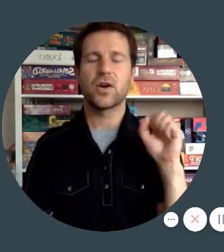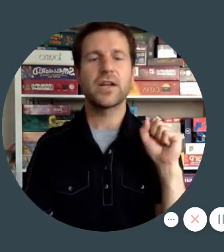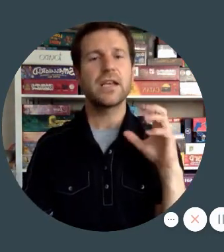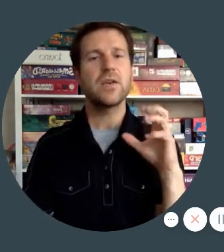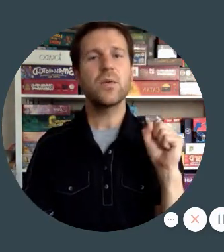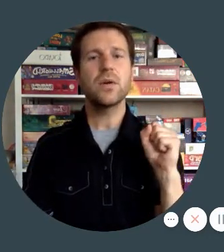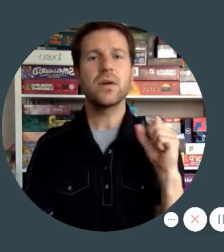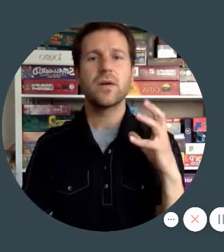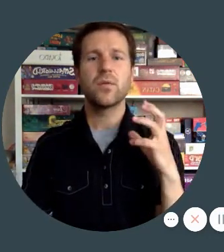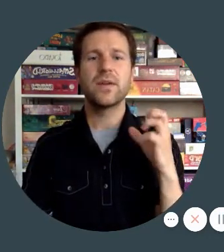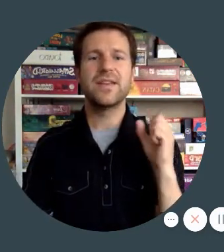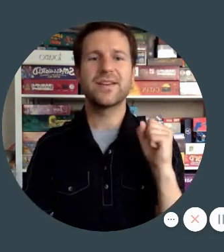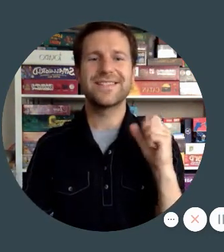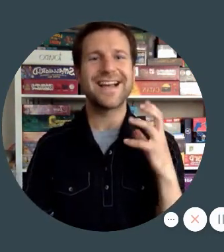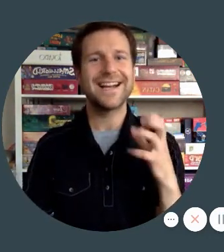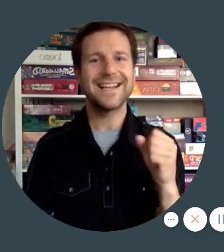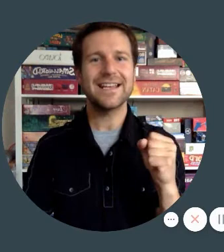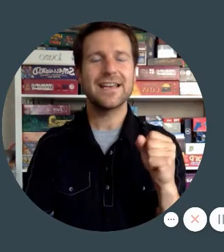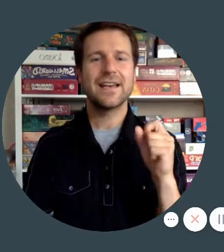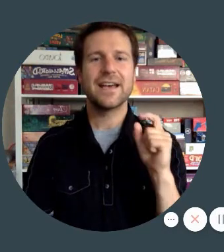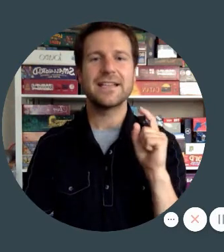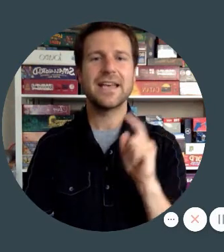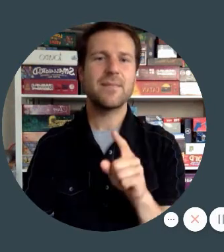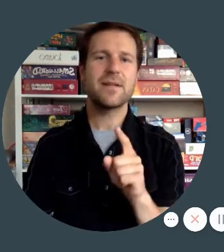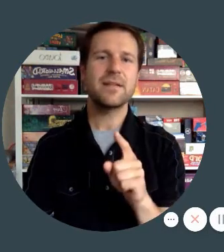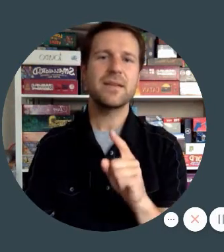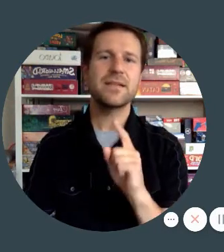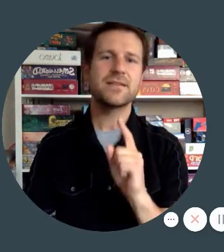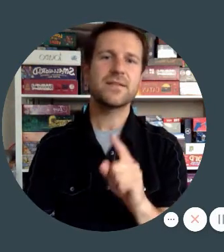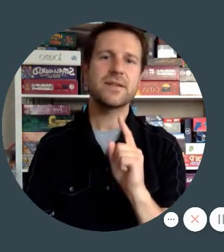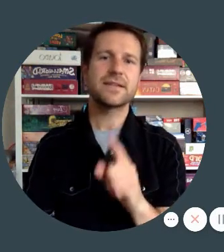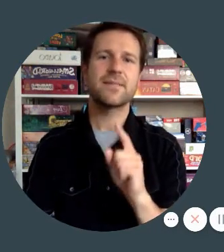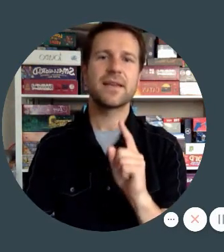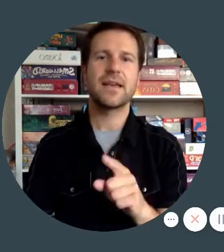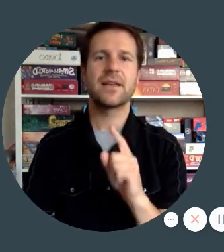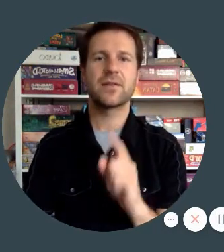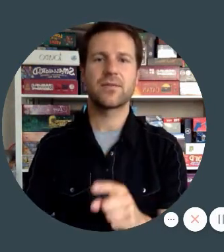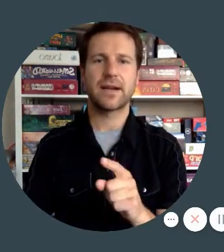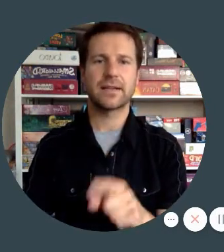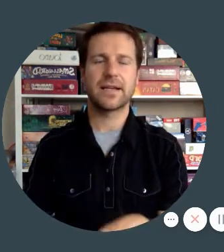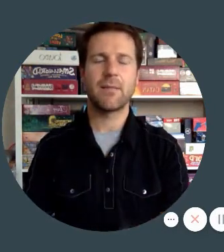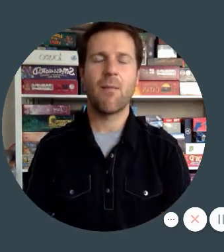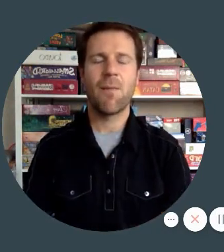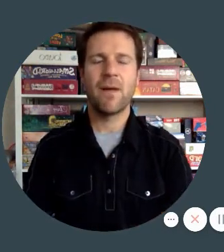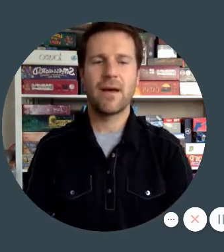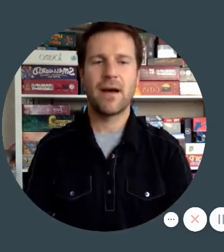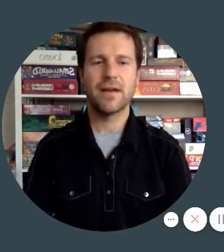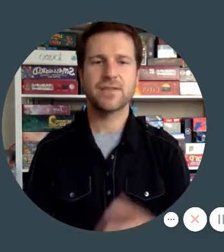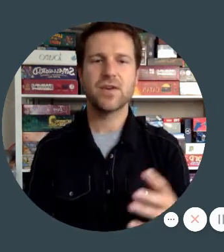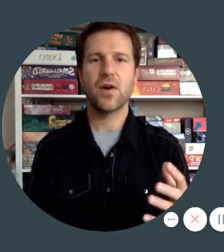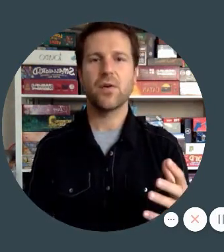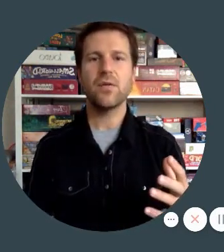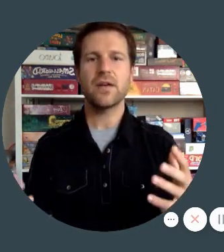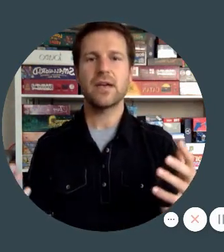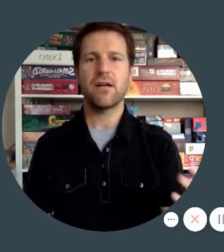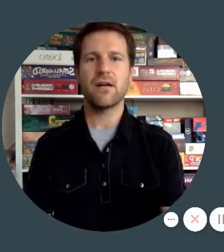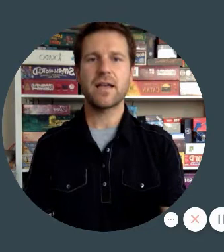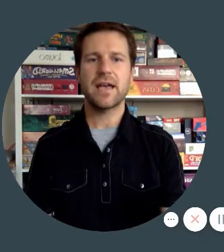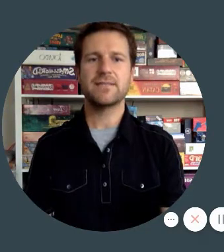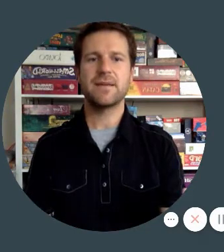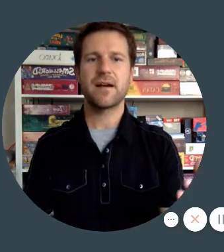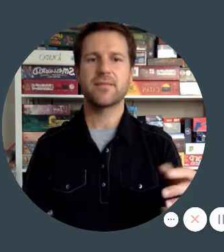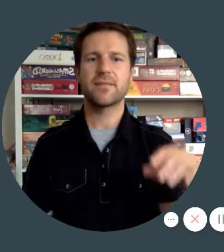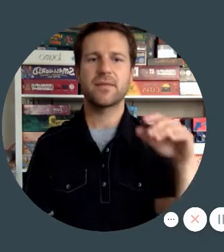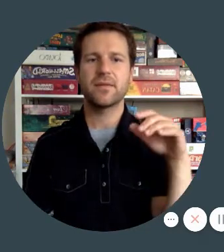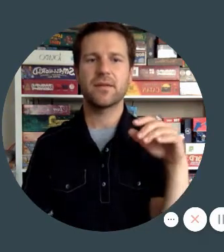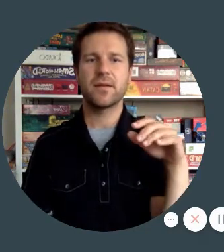it's hurting you when you're signing, it typically means you're doing something incorrectly. So in our